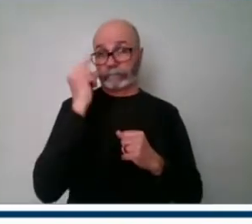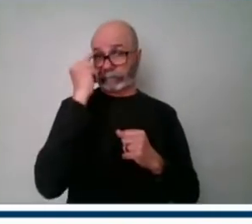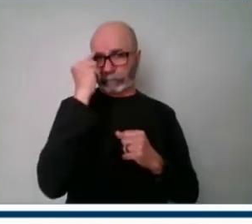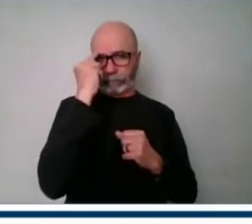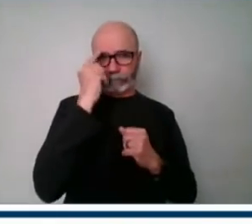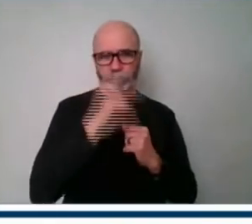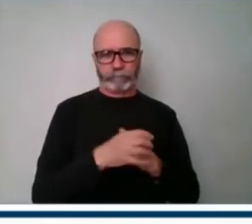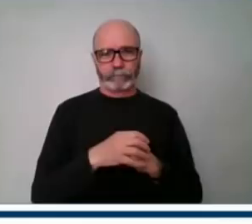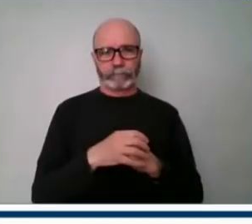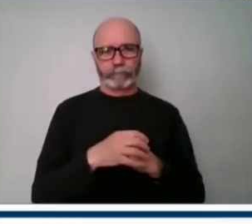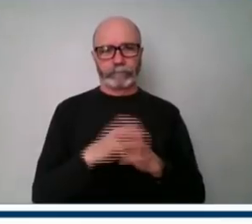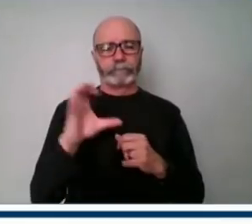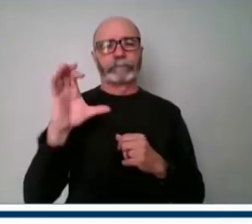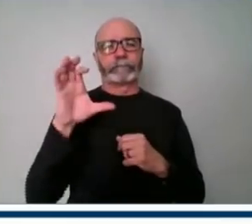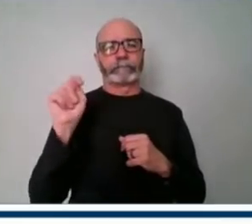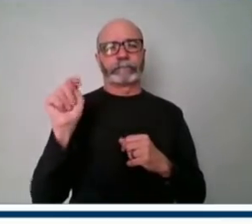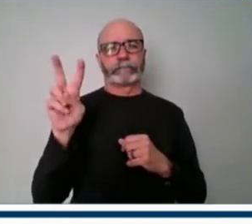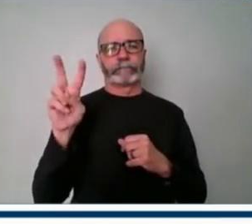Pace. One question.